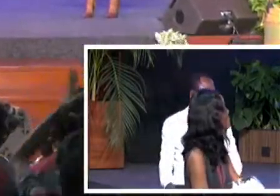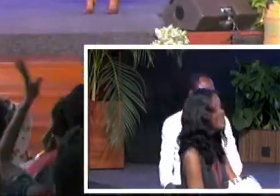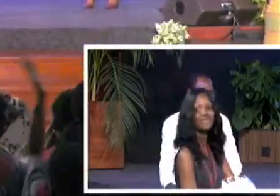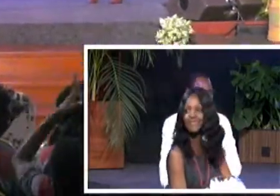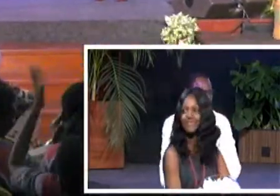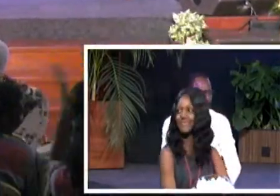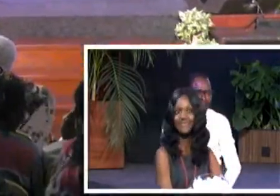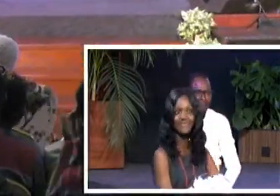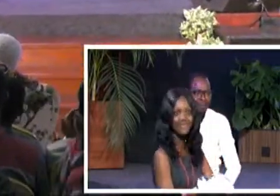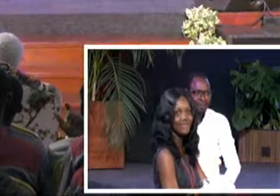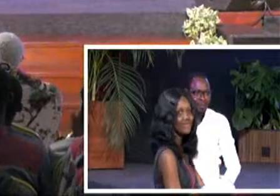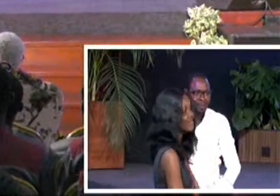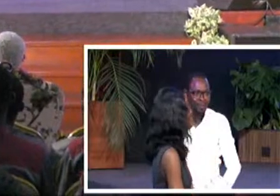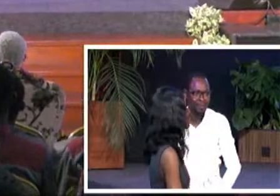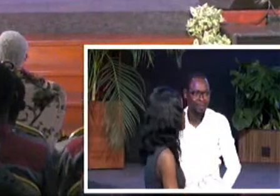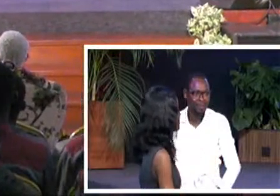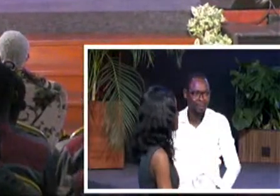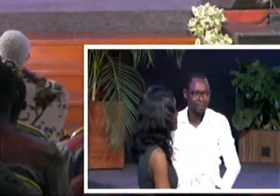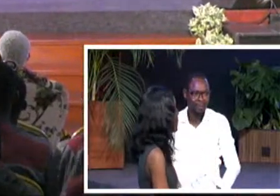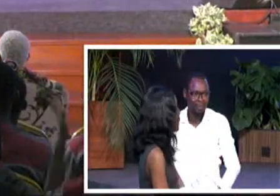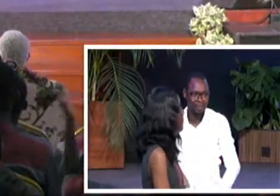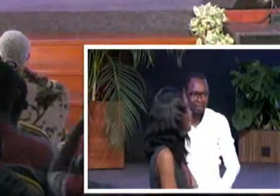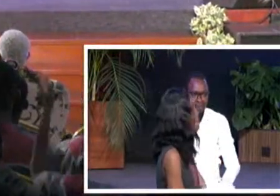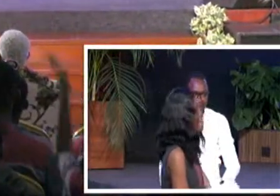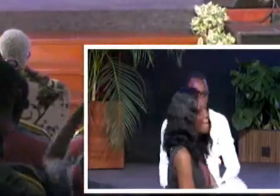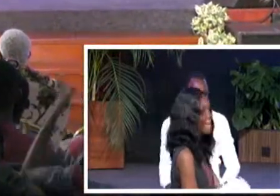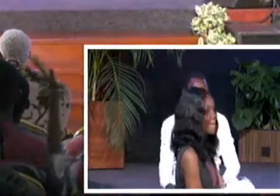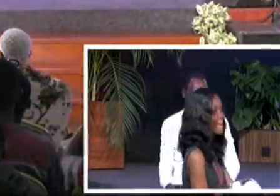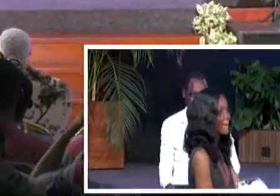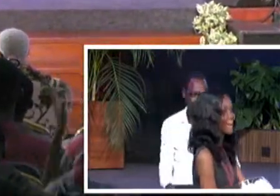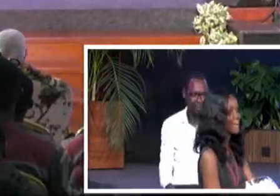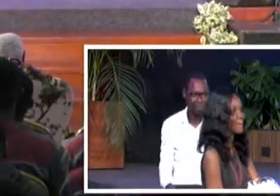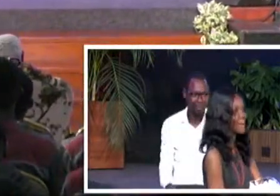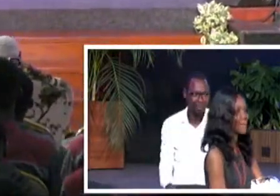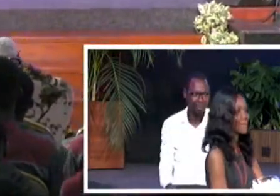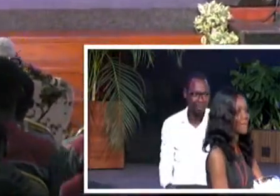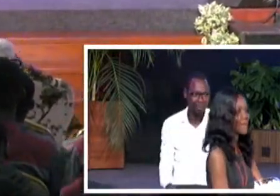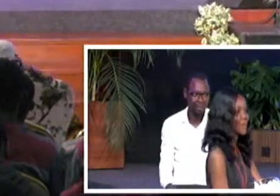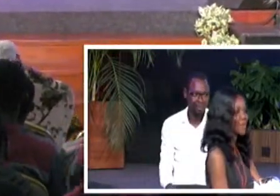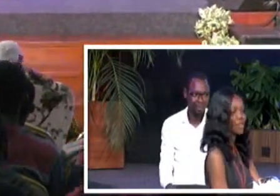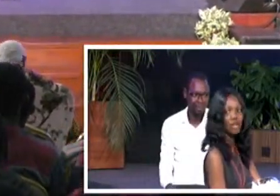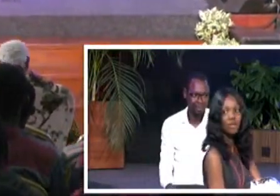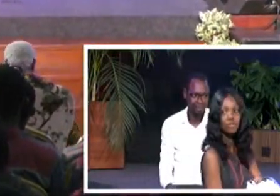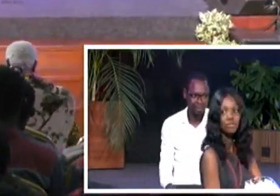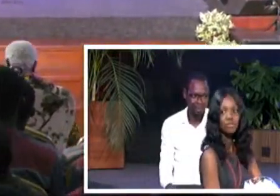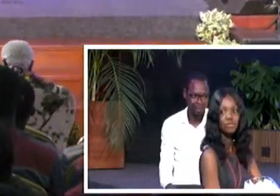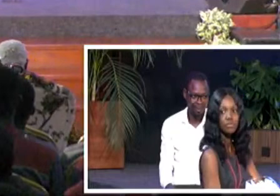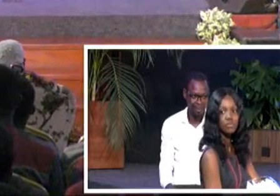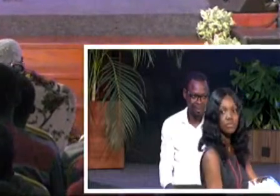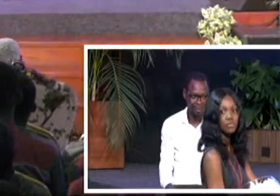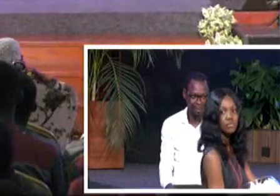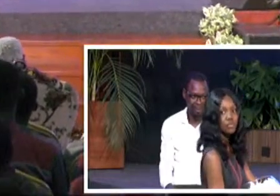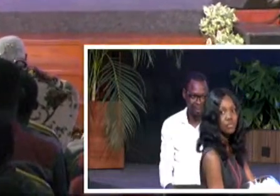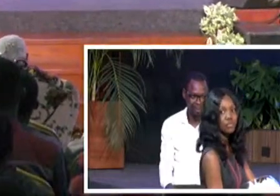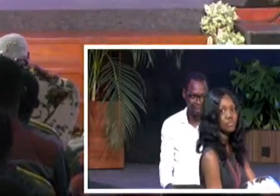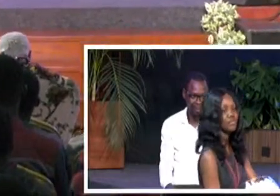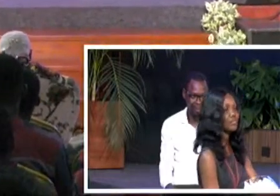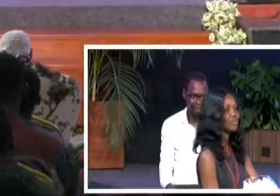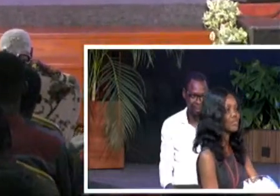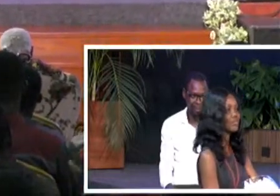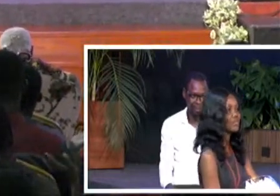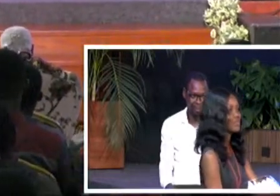Benedict, you get to win a brand new phone. Tell it, did you think you'll win it? Oh,